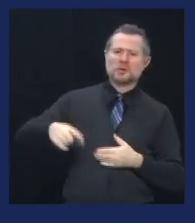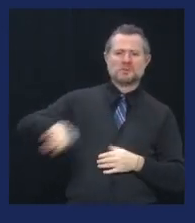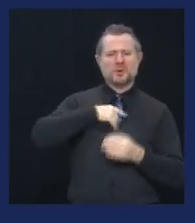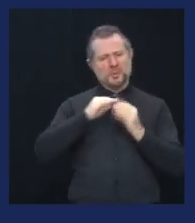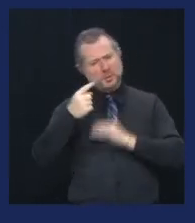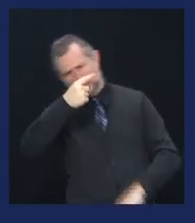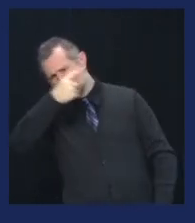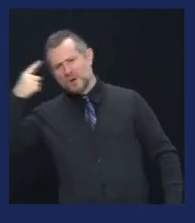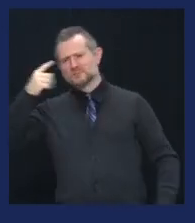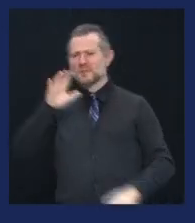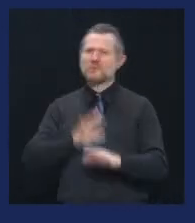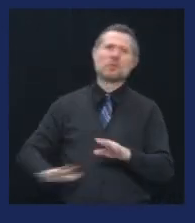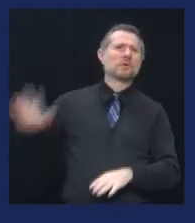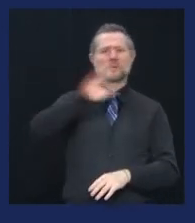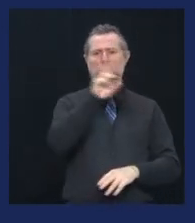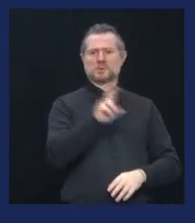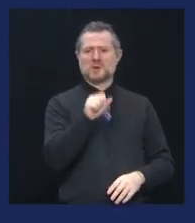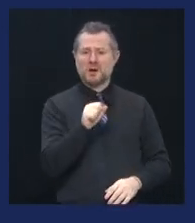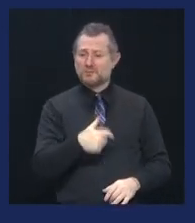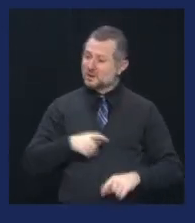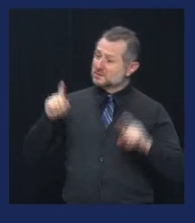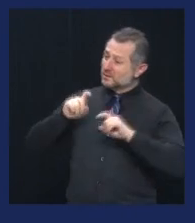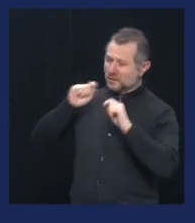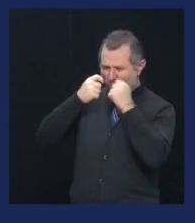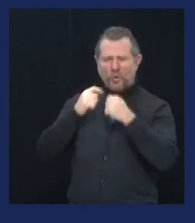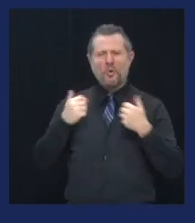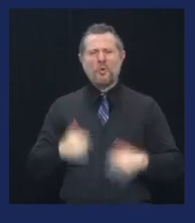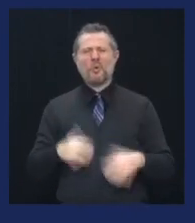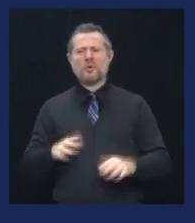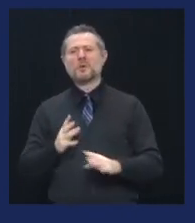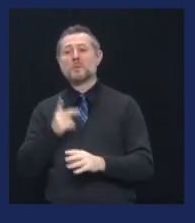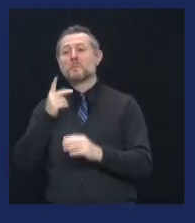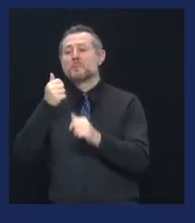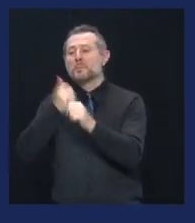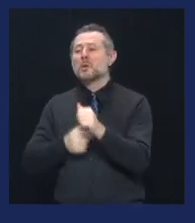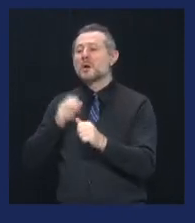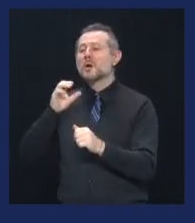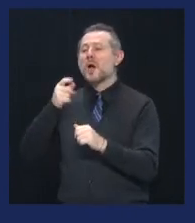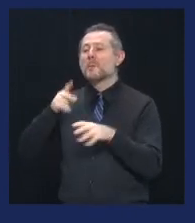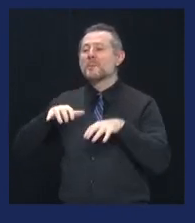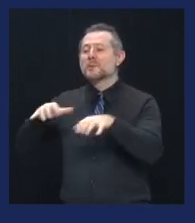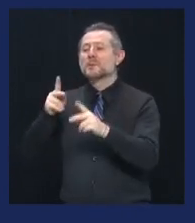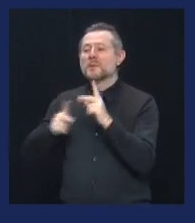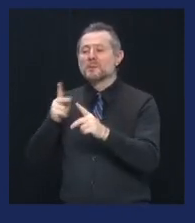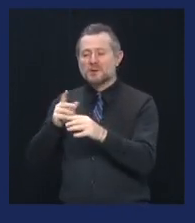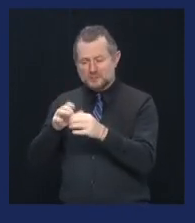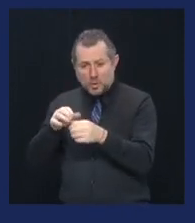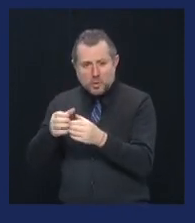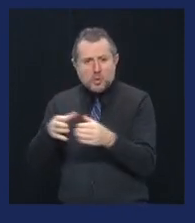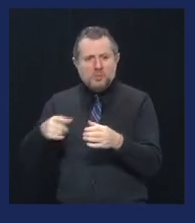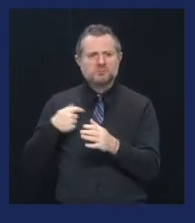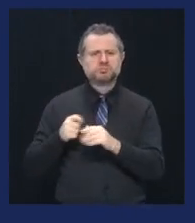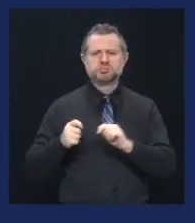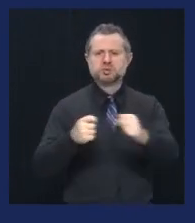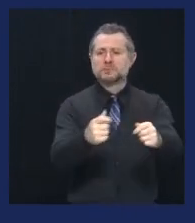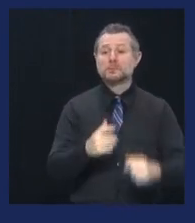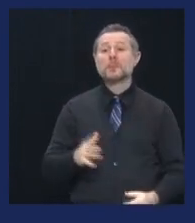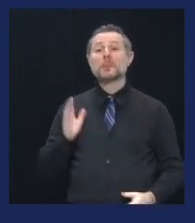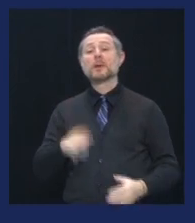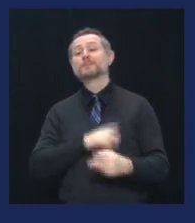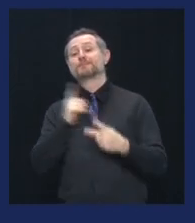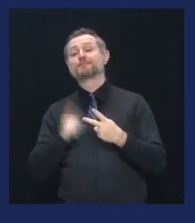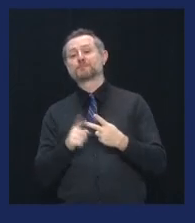capita than any state in the country. Now, we will lead on rapid testing. We will also